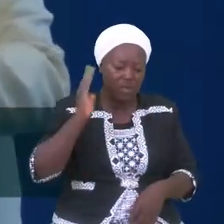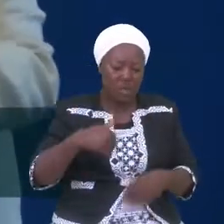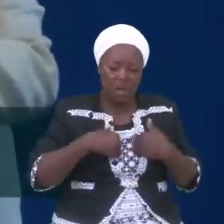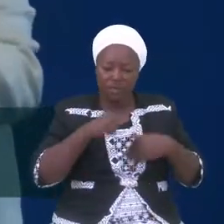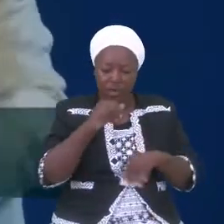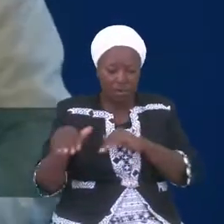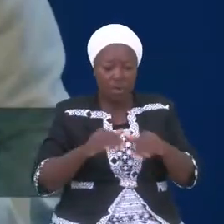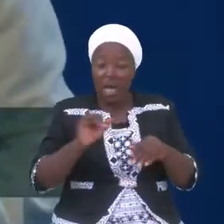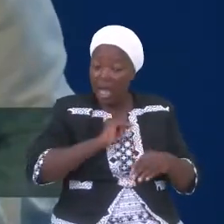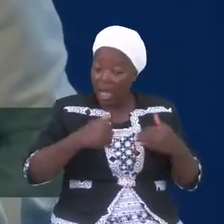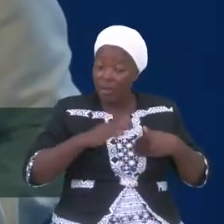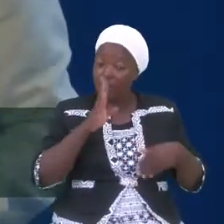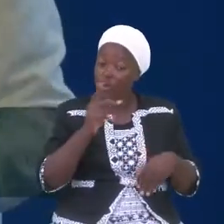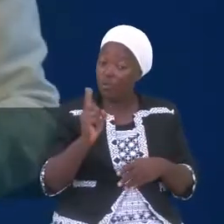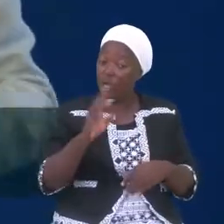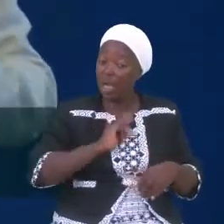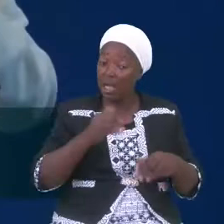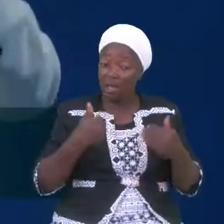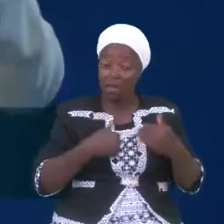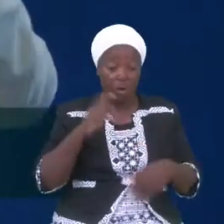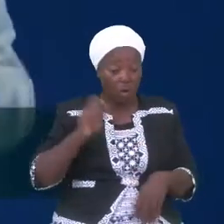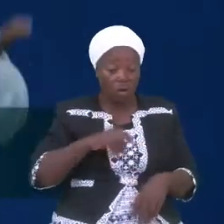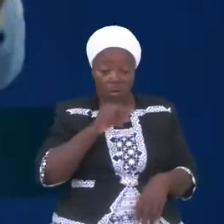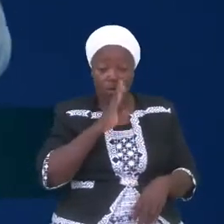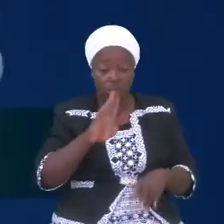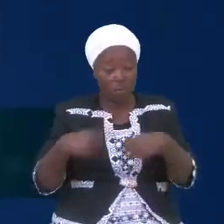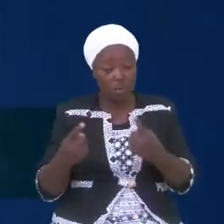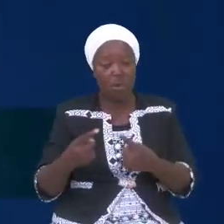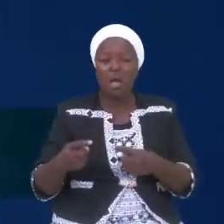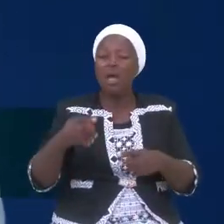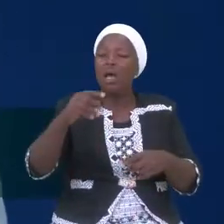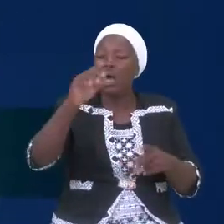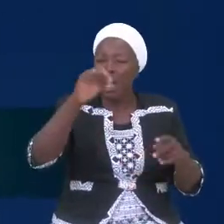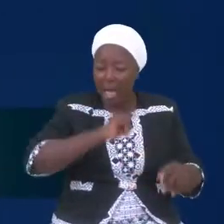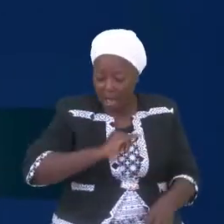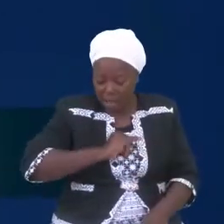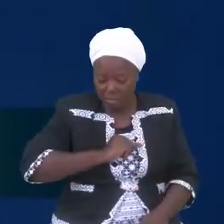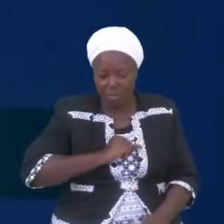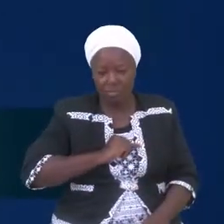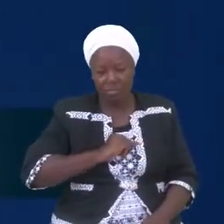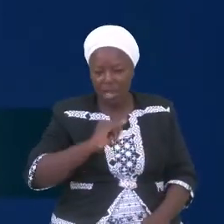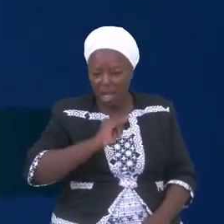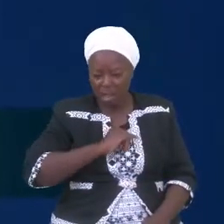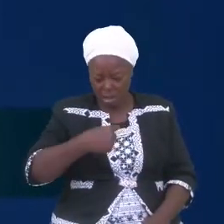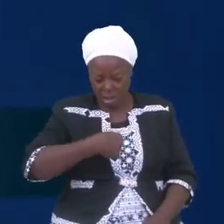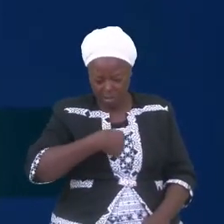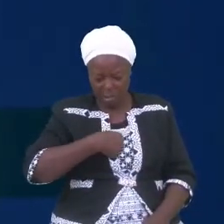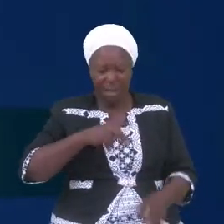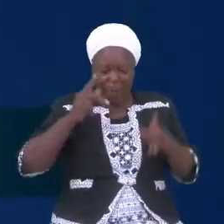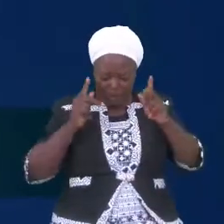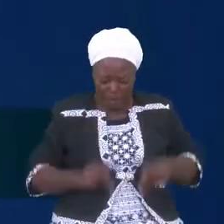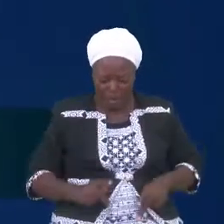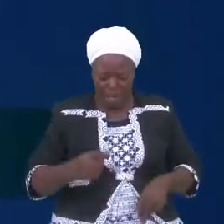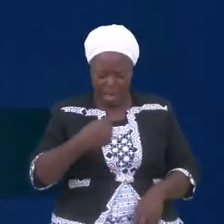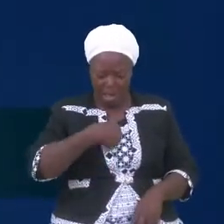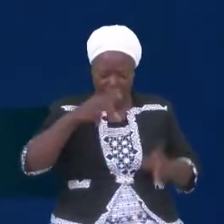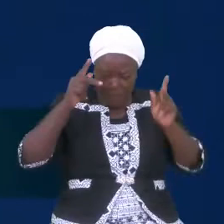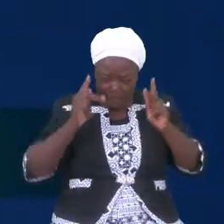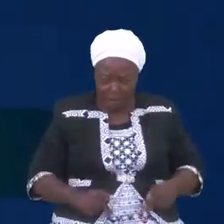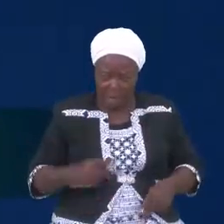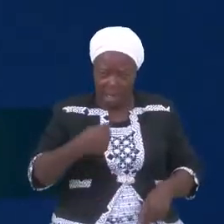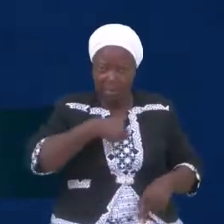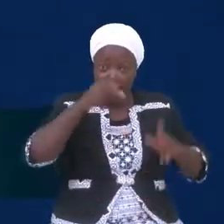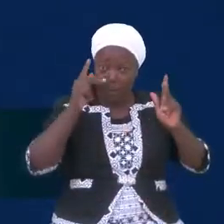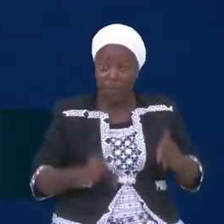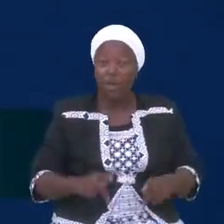I've been where I shouldn't have been. I, personal, personal, personal. You must